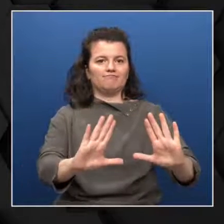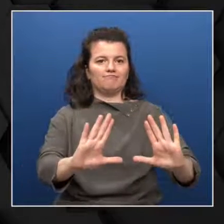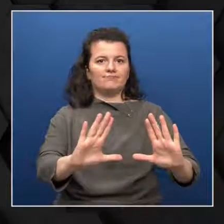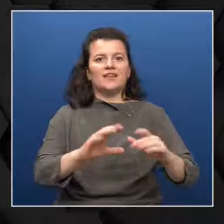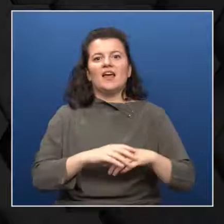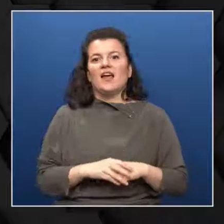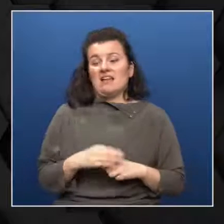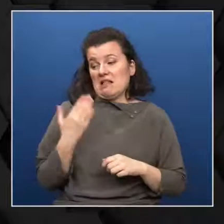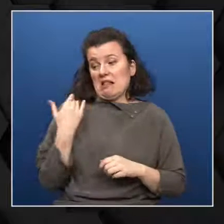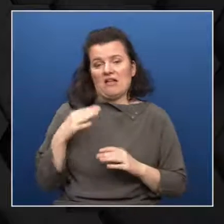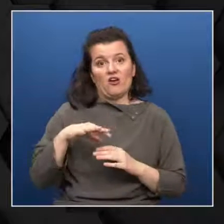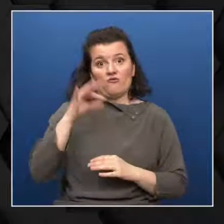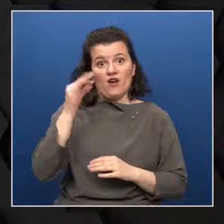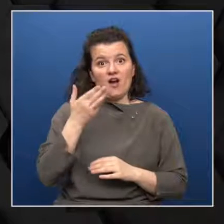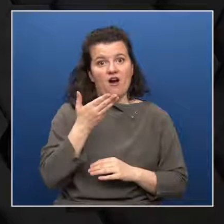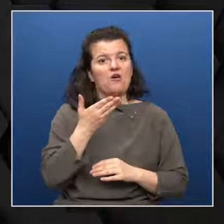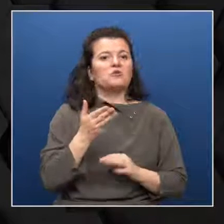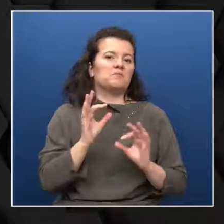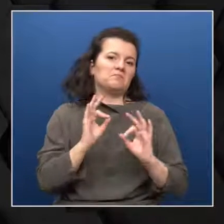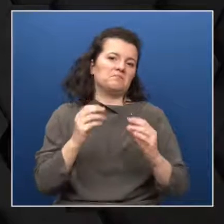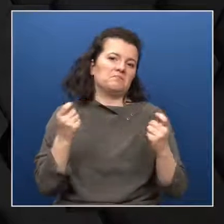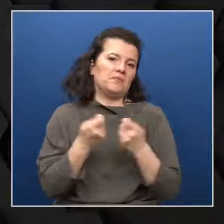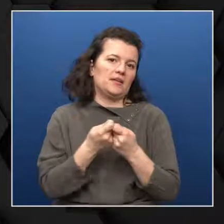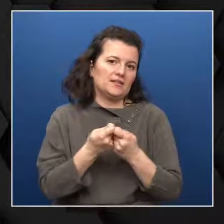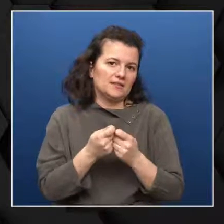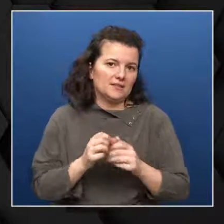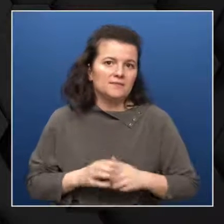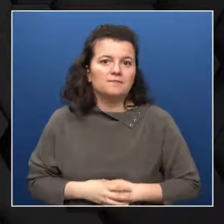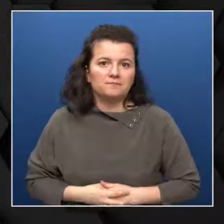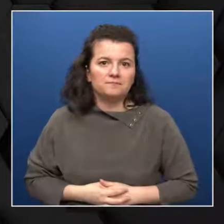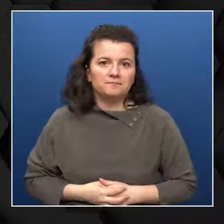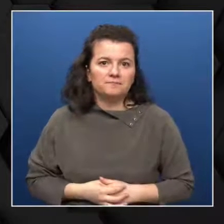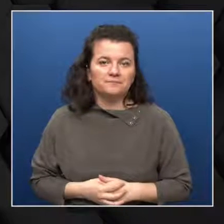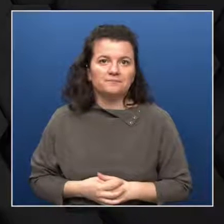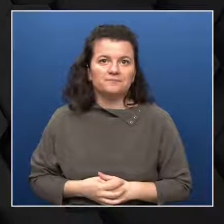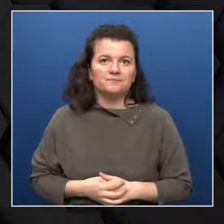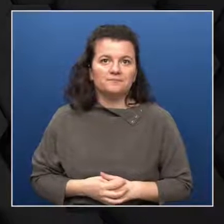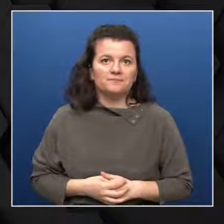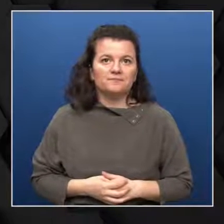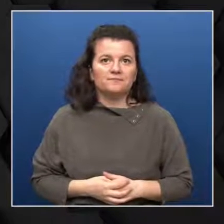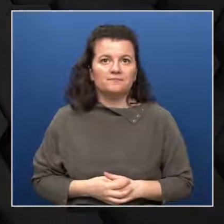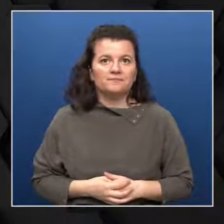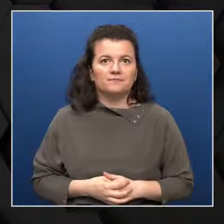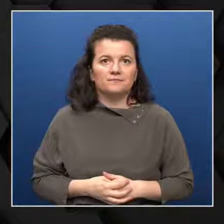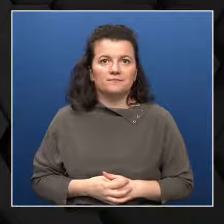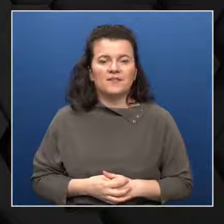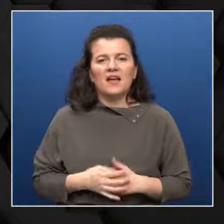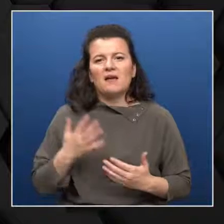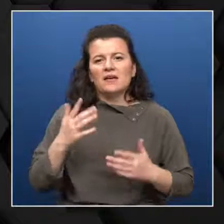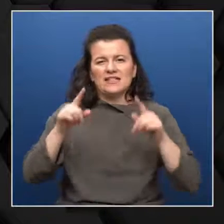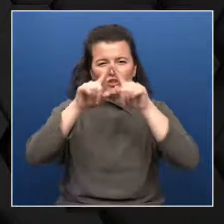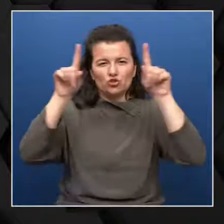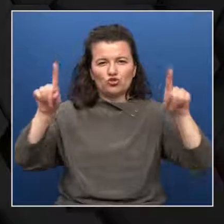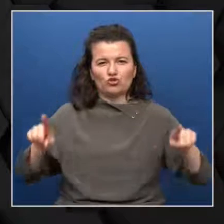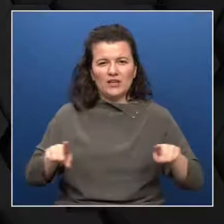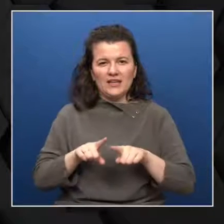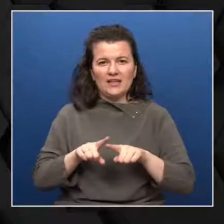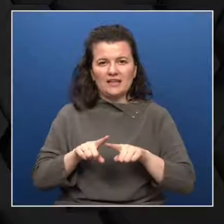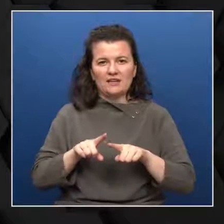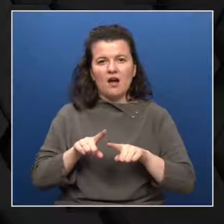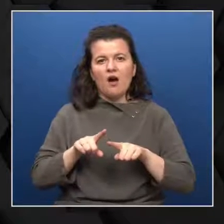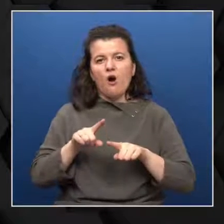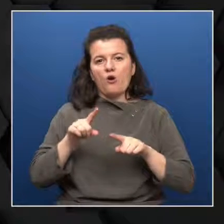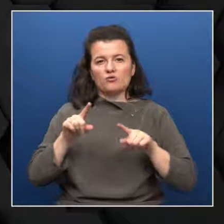latest research, and you basically want to have it like, what is it, a quarter to a third of the screen, so it is really